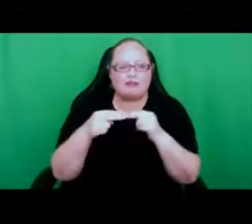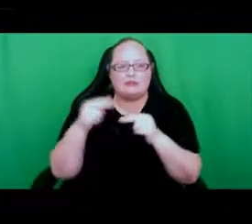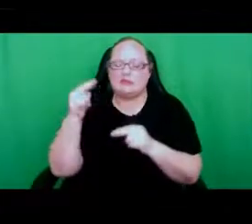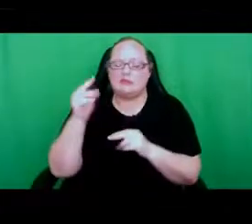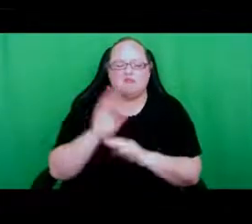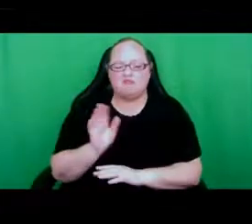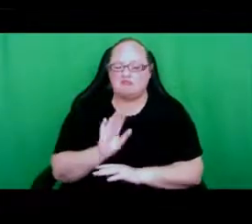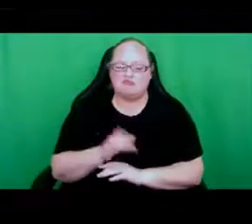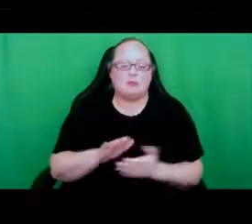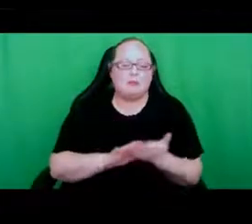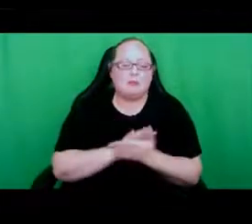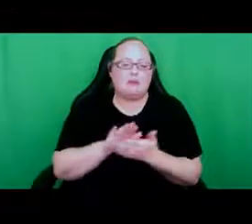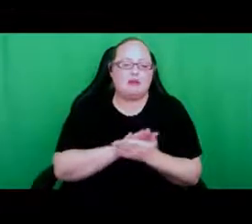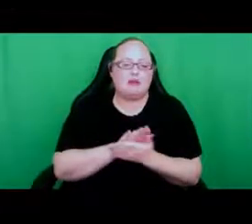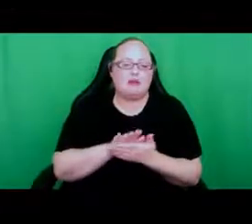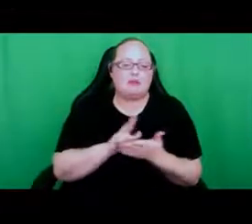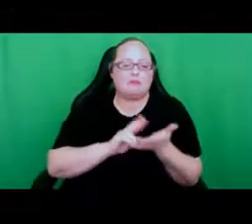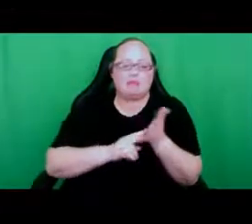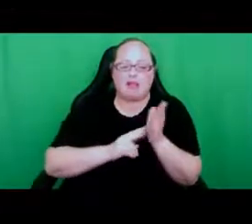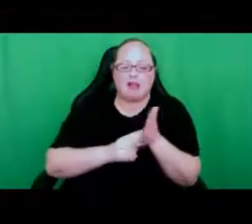noise barriers in this area.